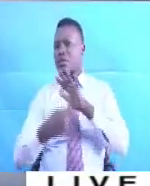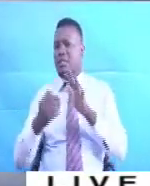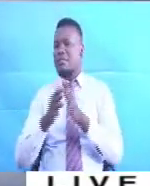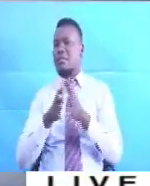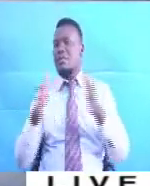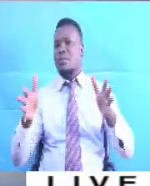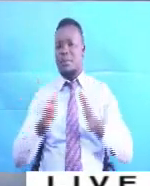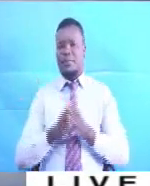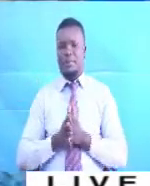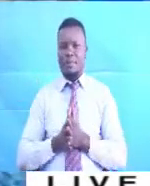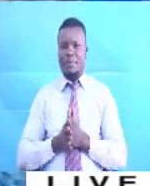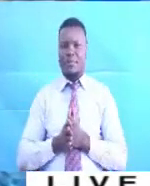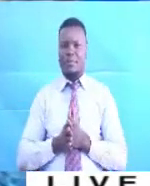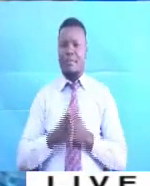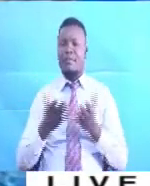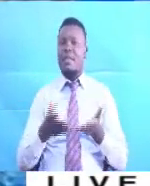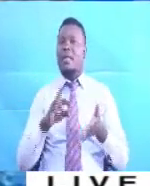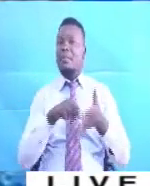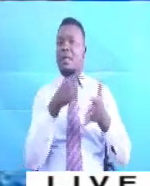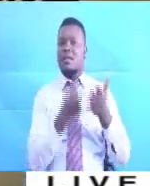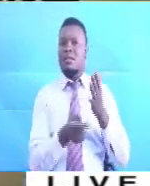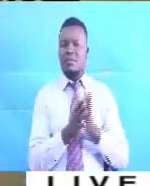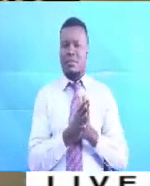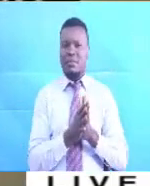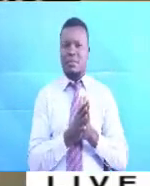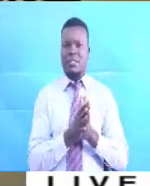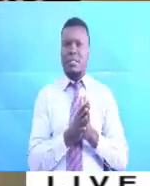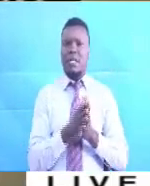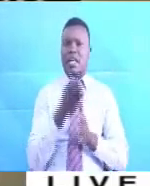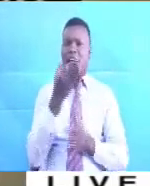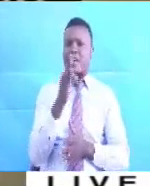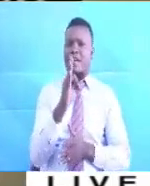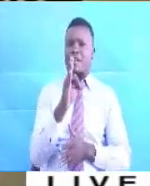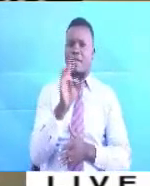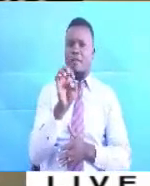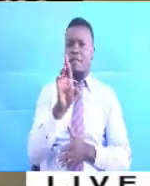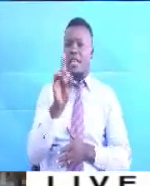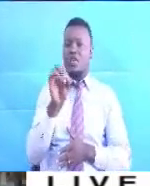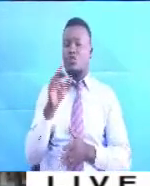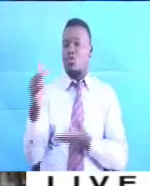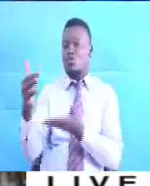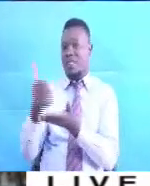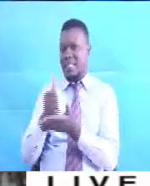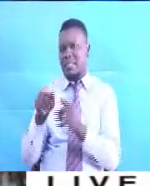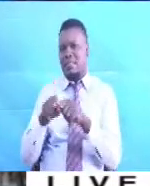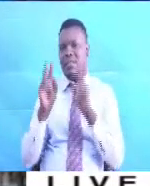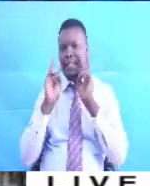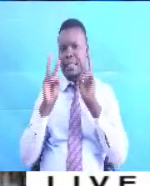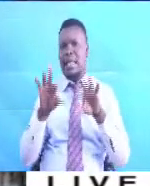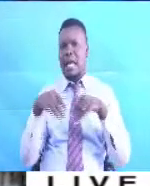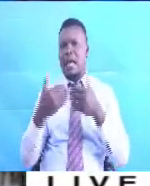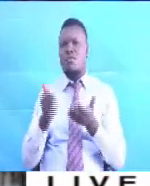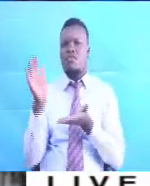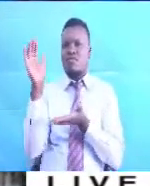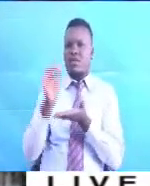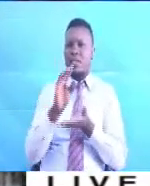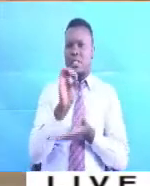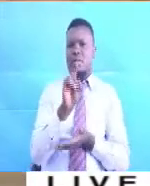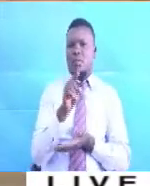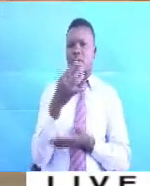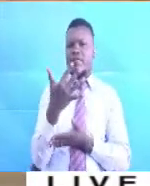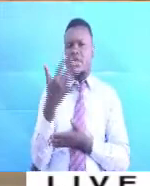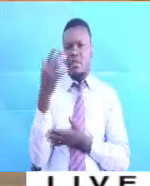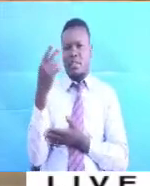economy. That marks the smallest. The Federal Reserve said it was raising its key rate by